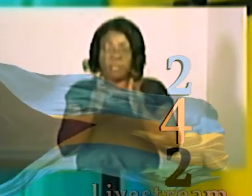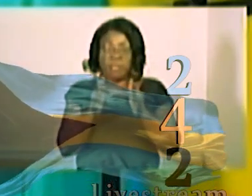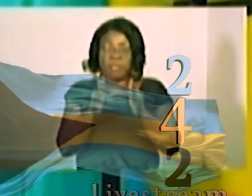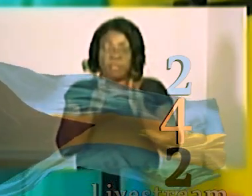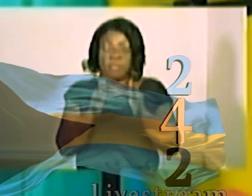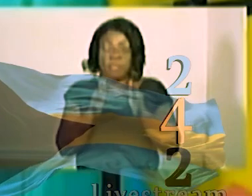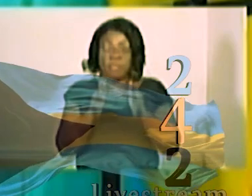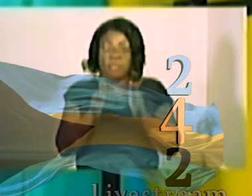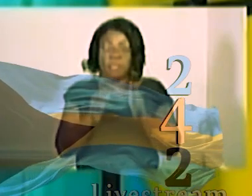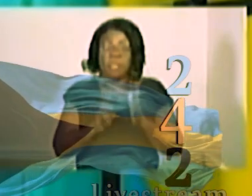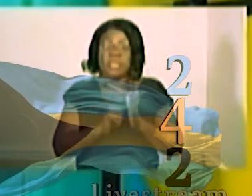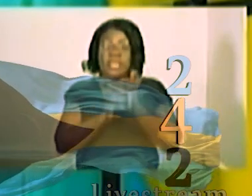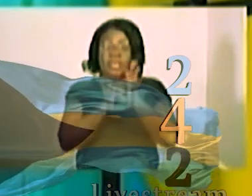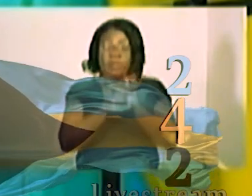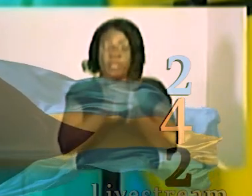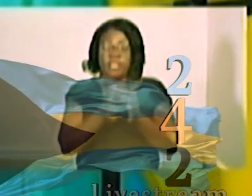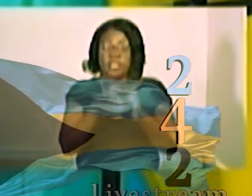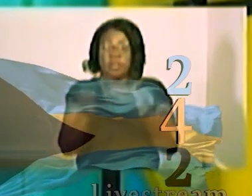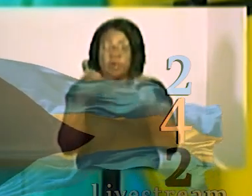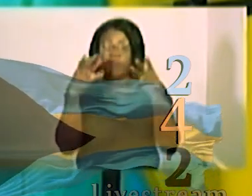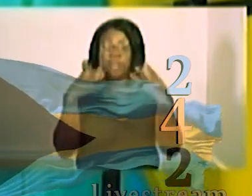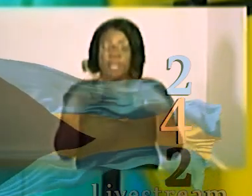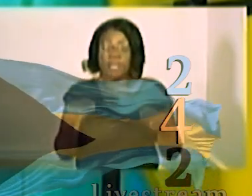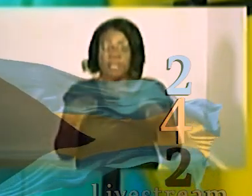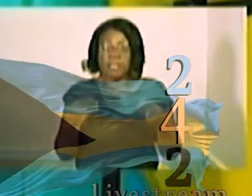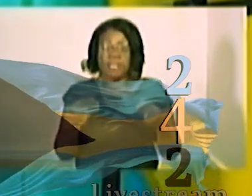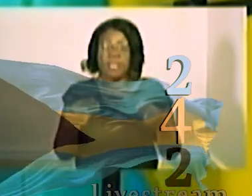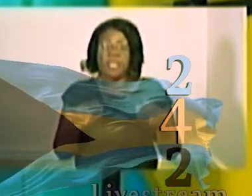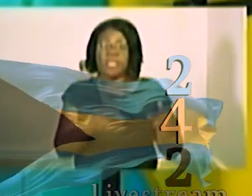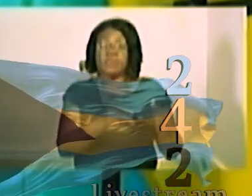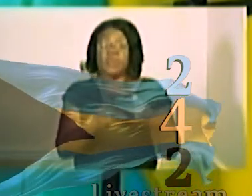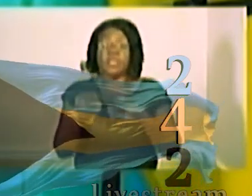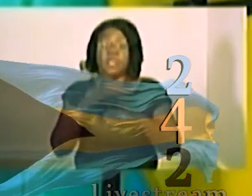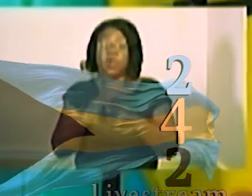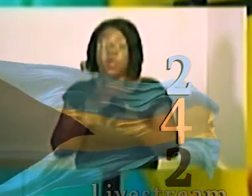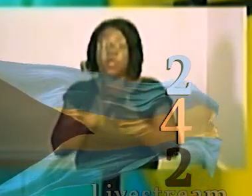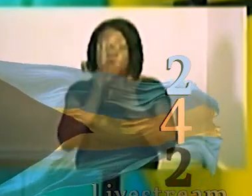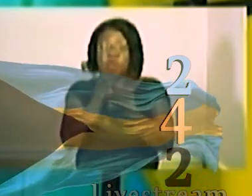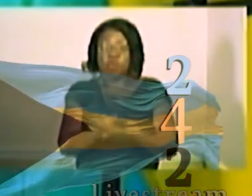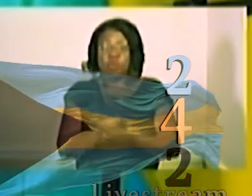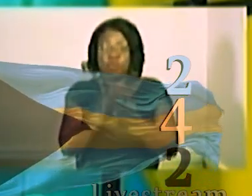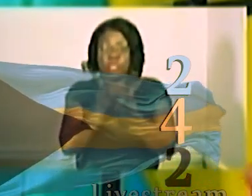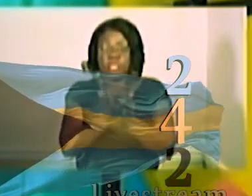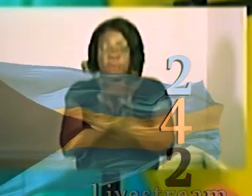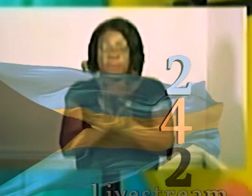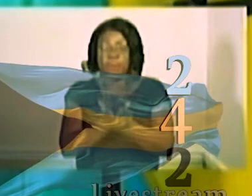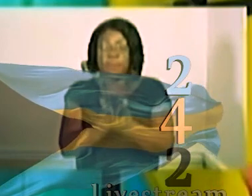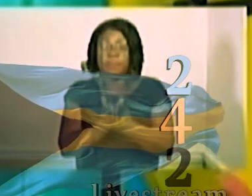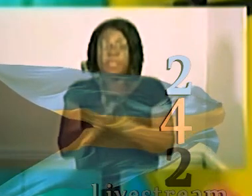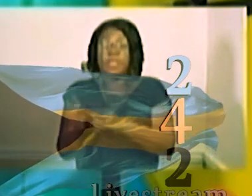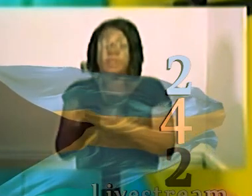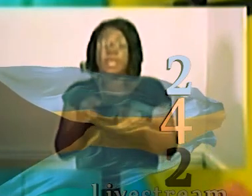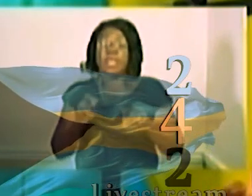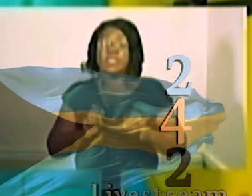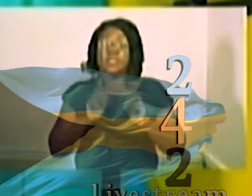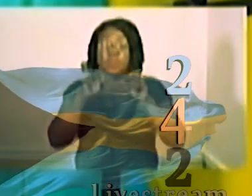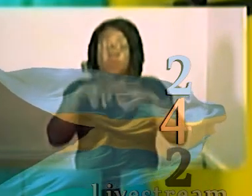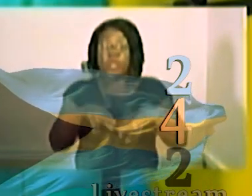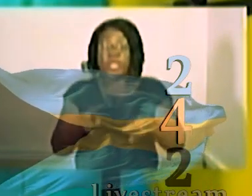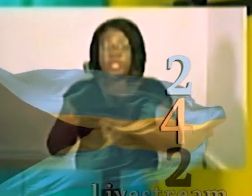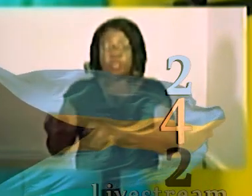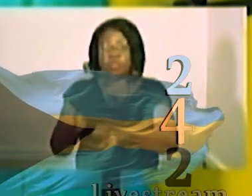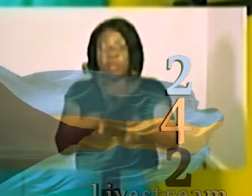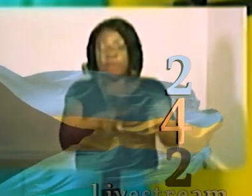the declaration of health, maritime declaration of health, particularly with the cruise ships. But as it relates to the marinas and the pleasure